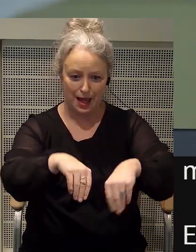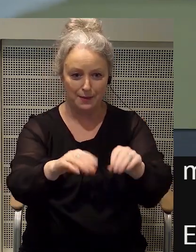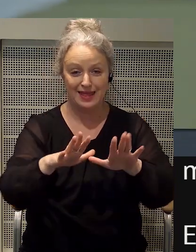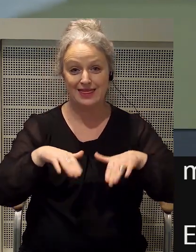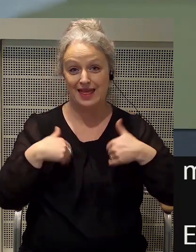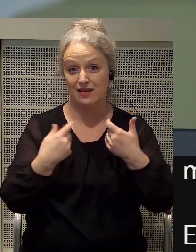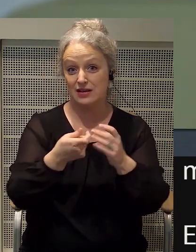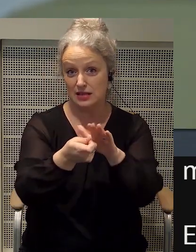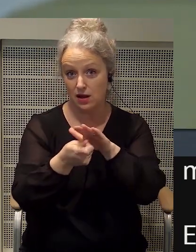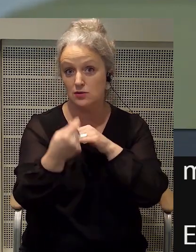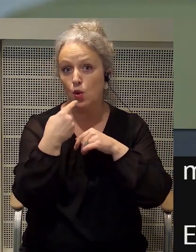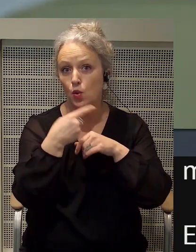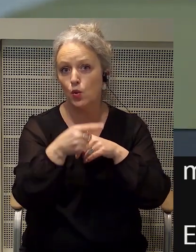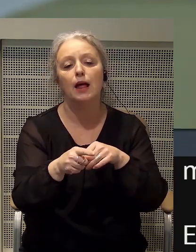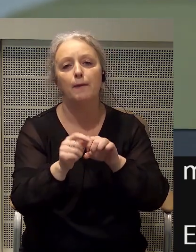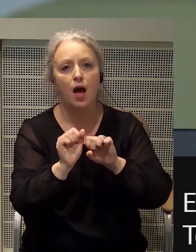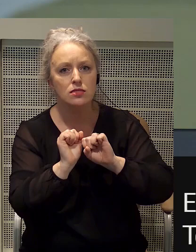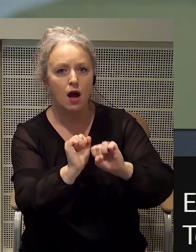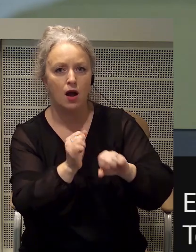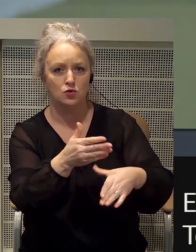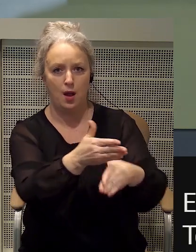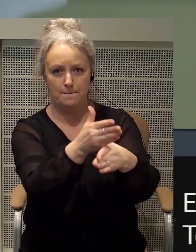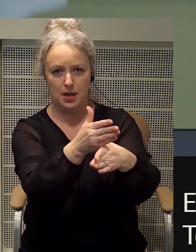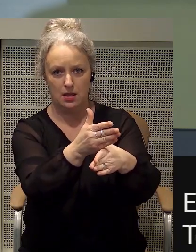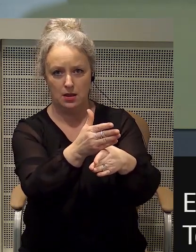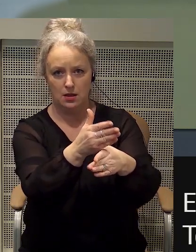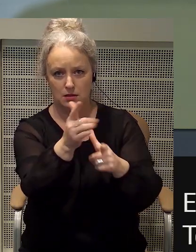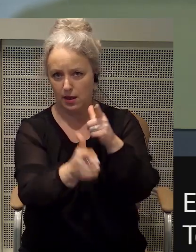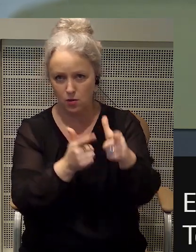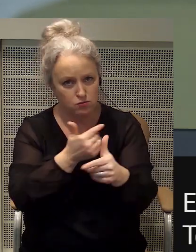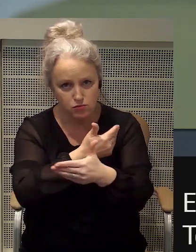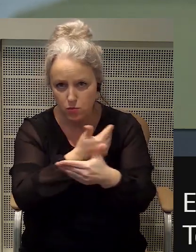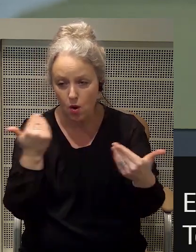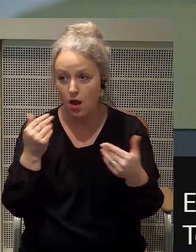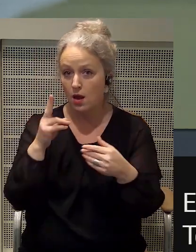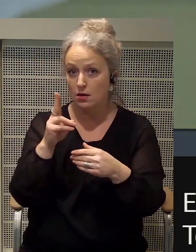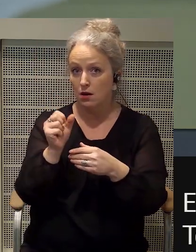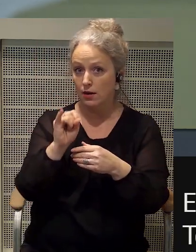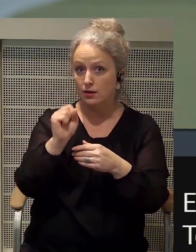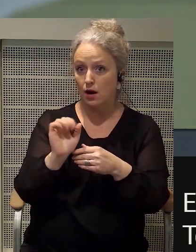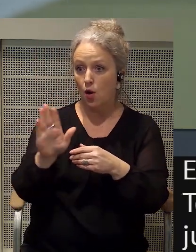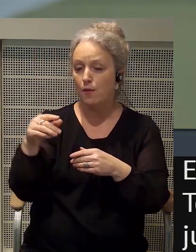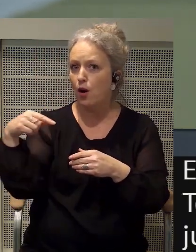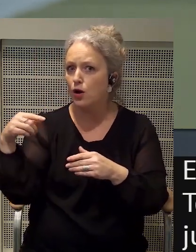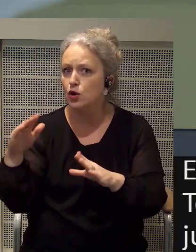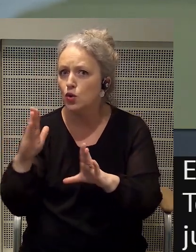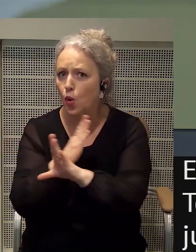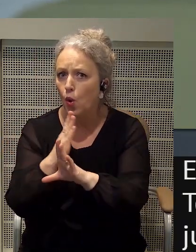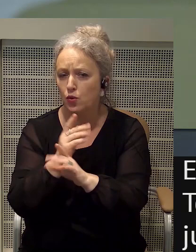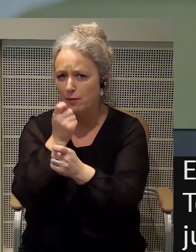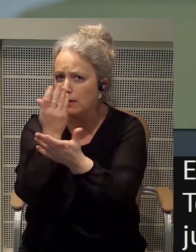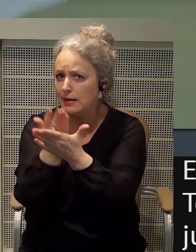for her rights, and I read the ruling where the health insurance fund says that